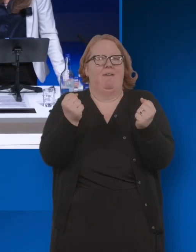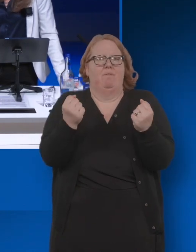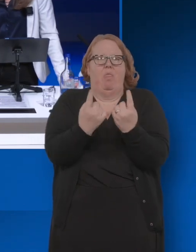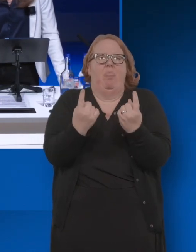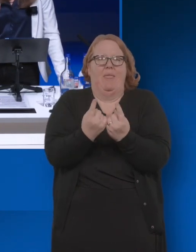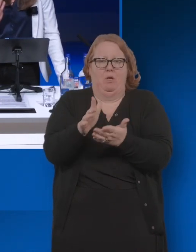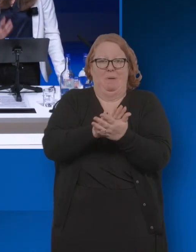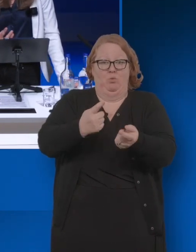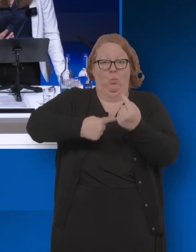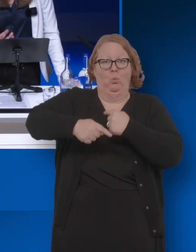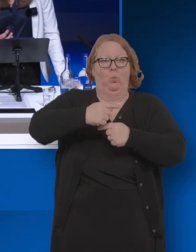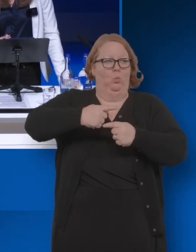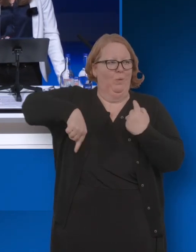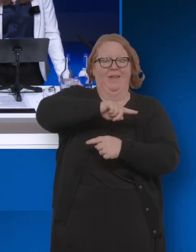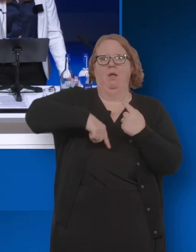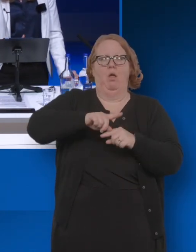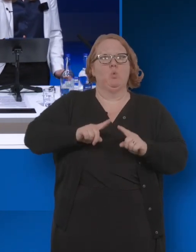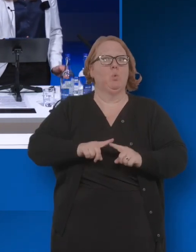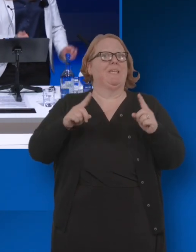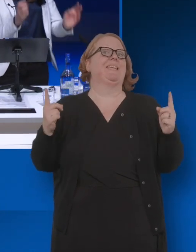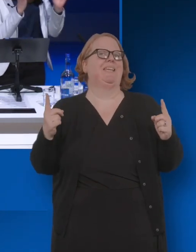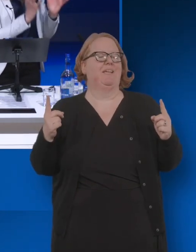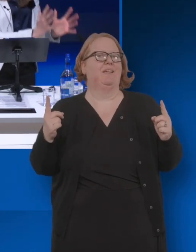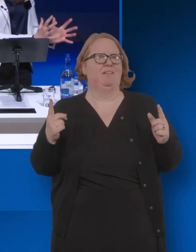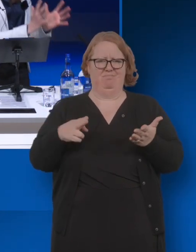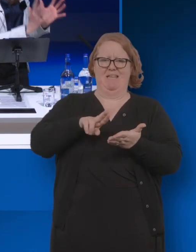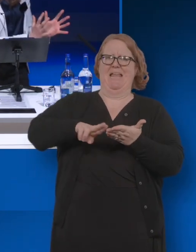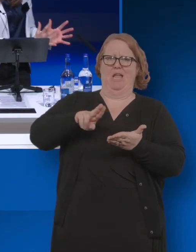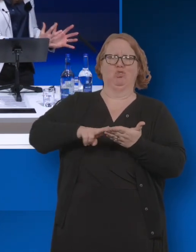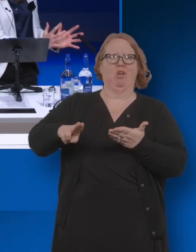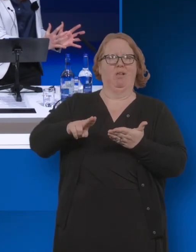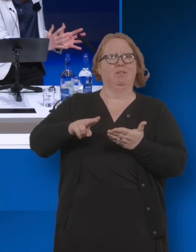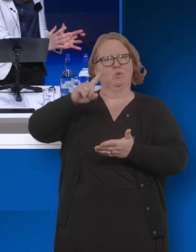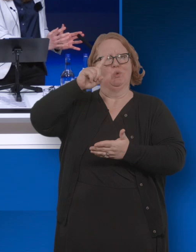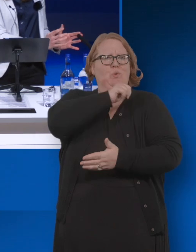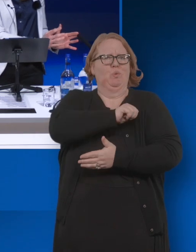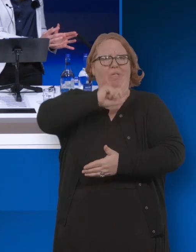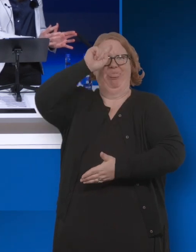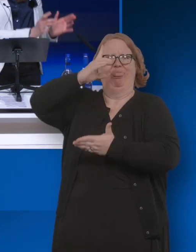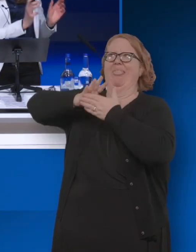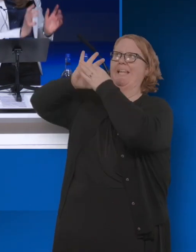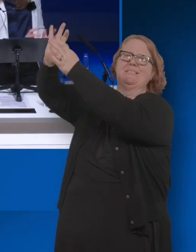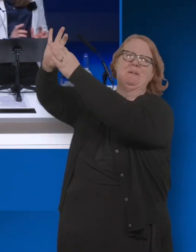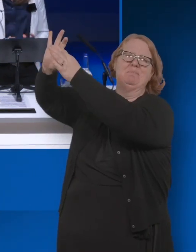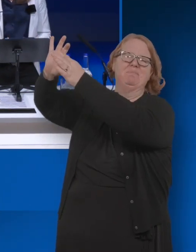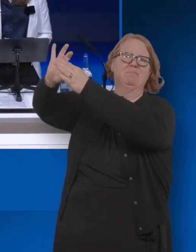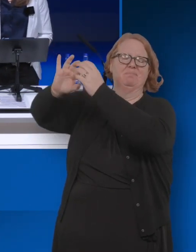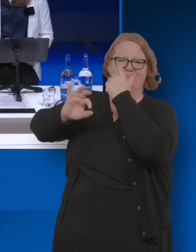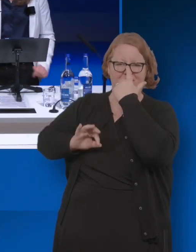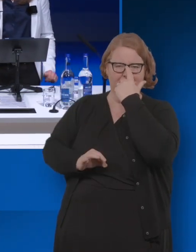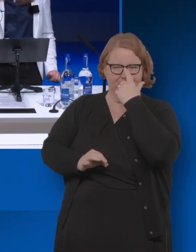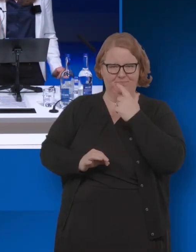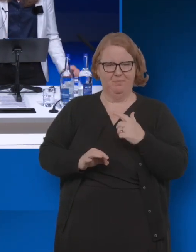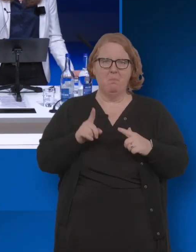that makes us unique as human beings, that is natural to theism, but it is